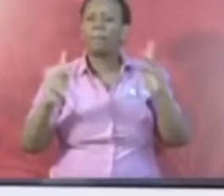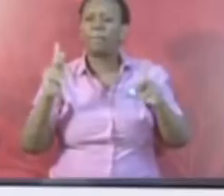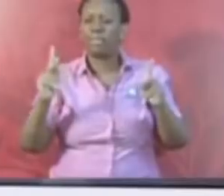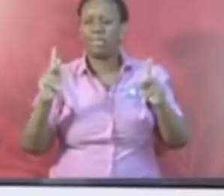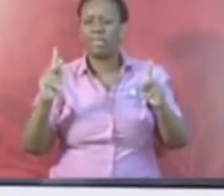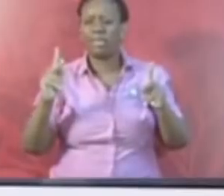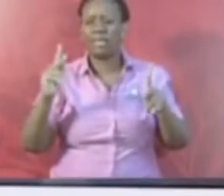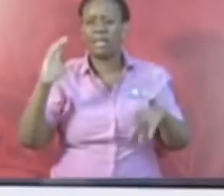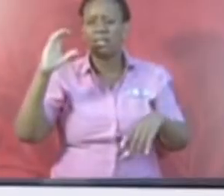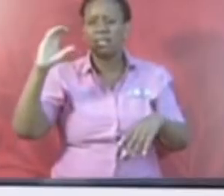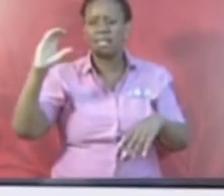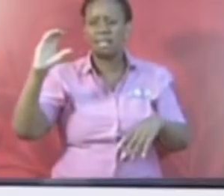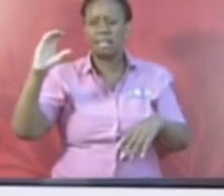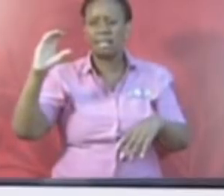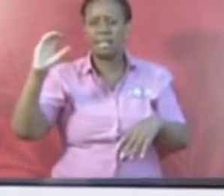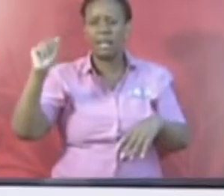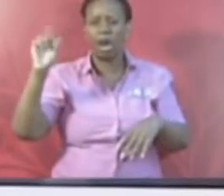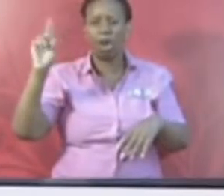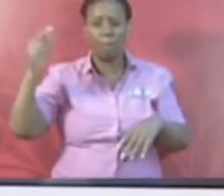Agency along with other sites,